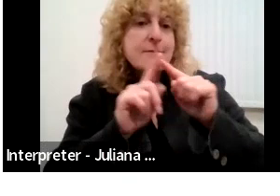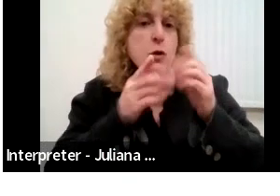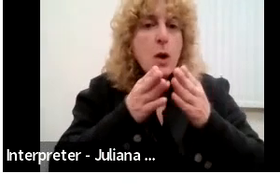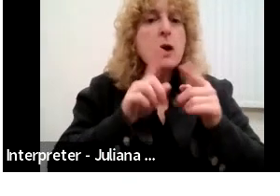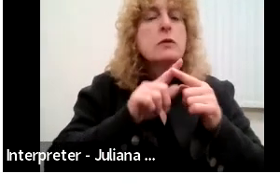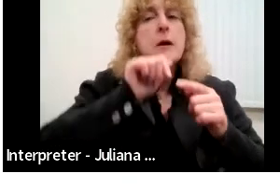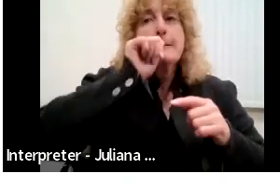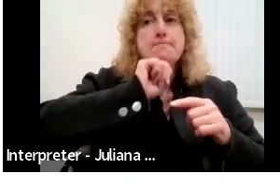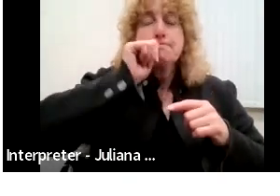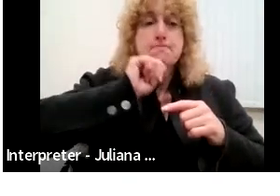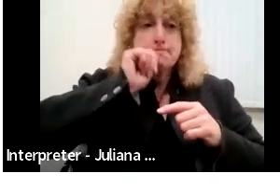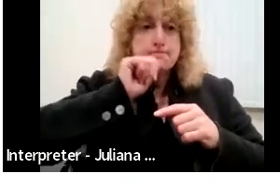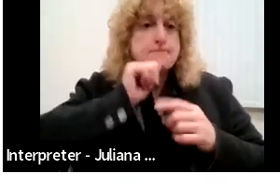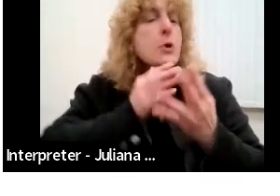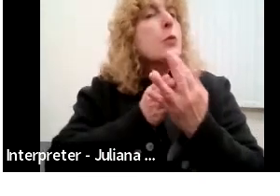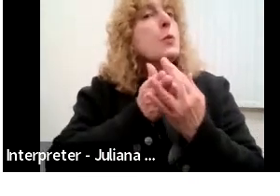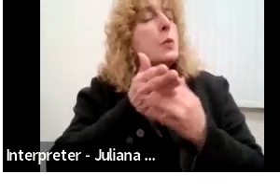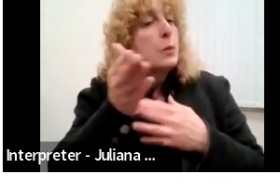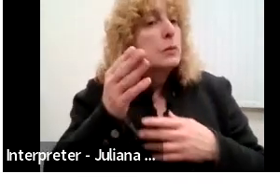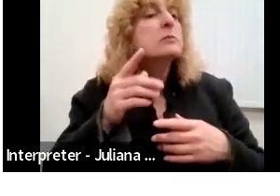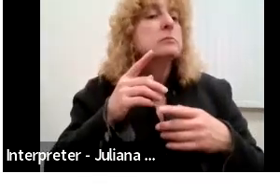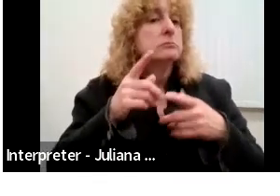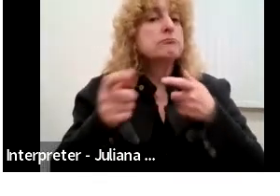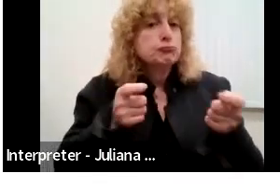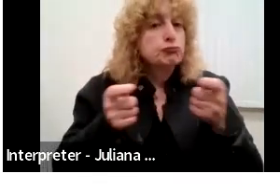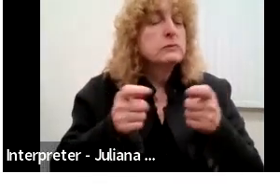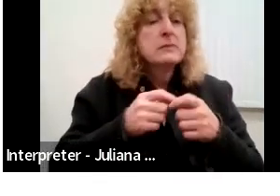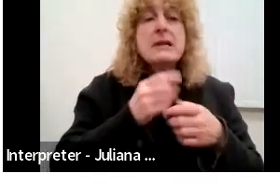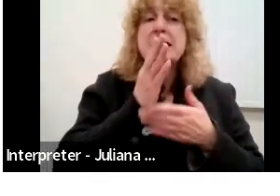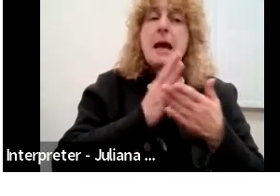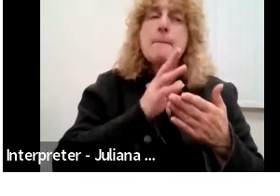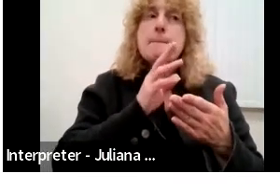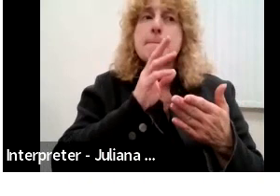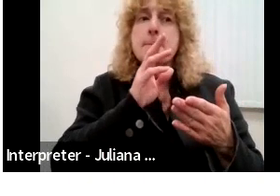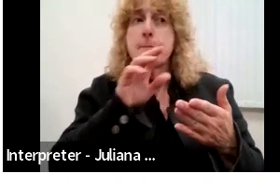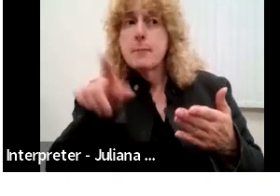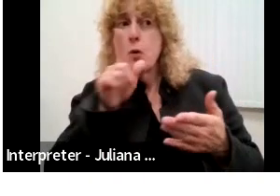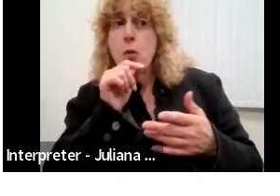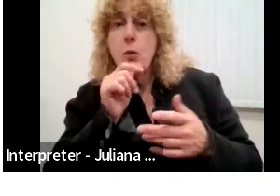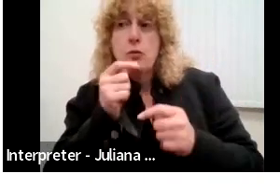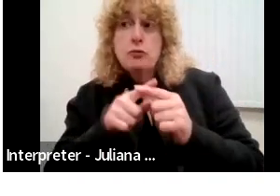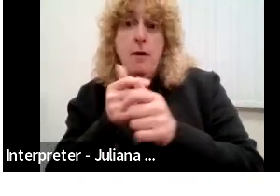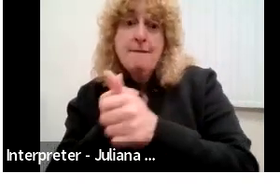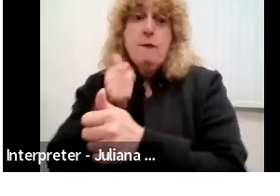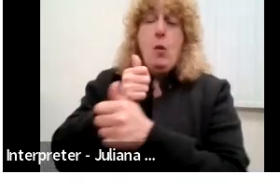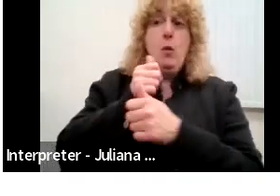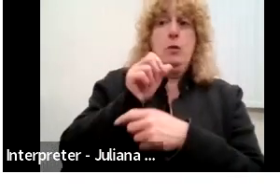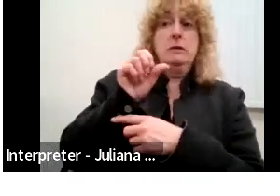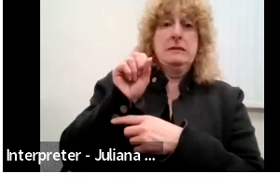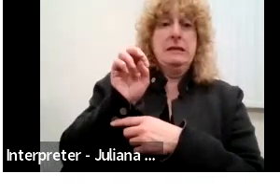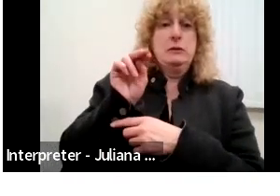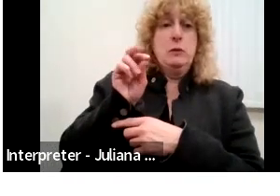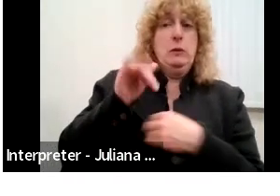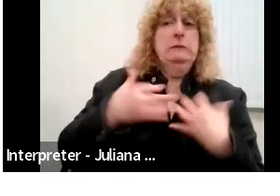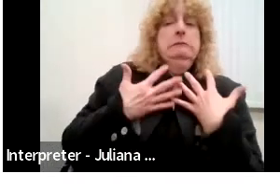So just some kind of personalities of sensory avoiders, or things that you may think